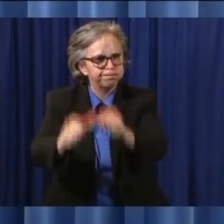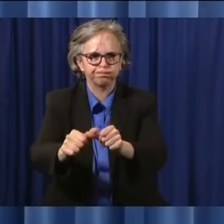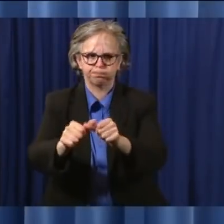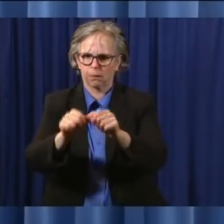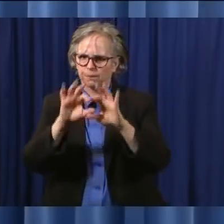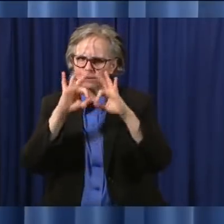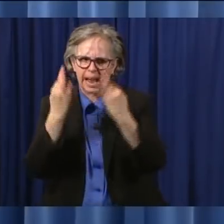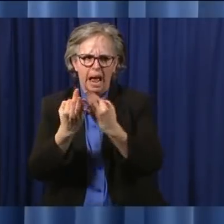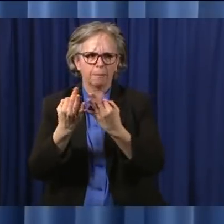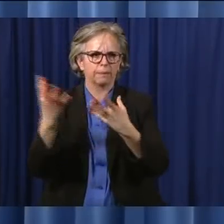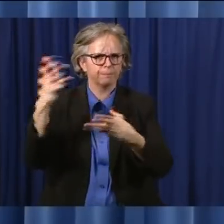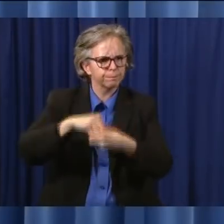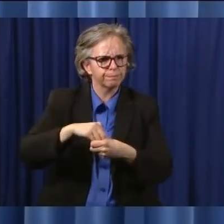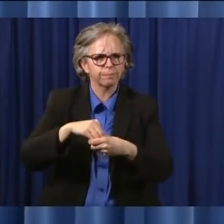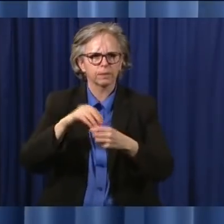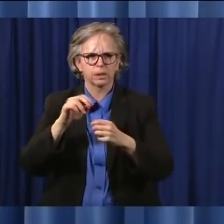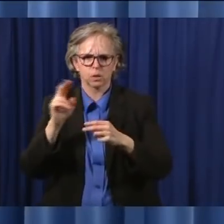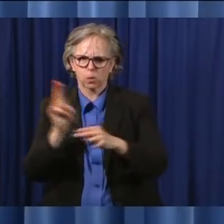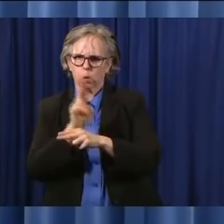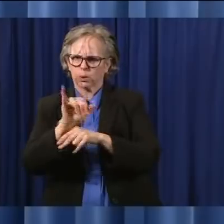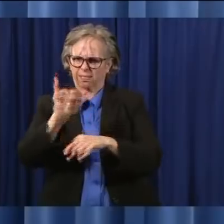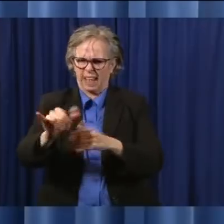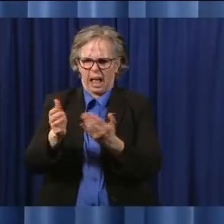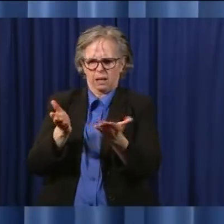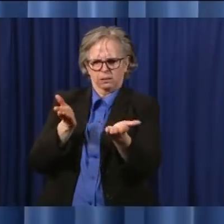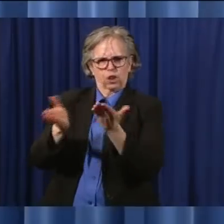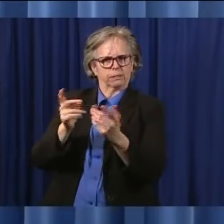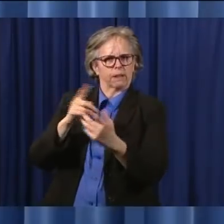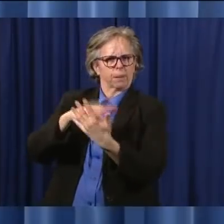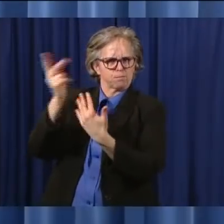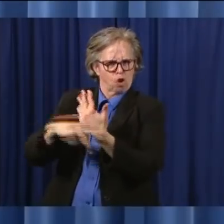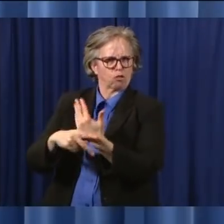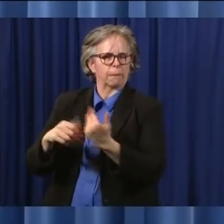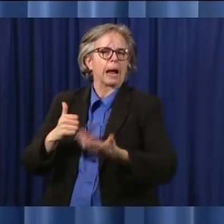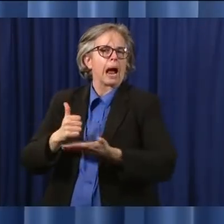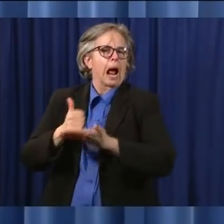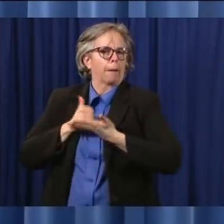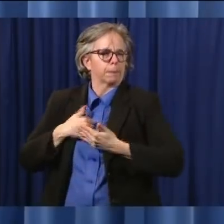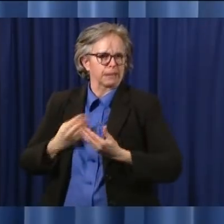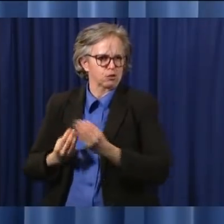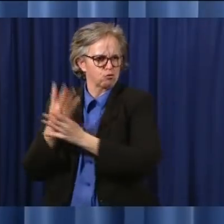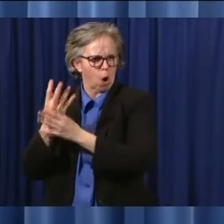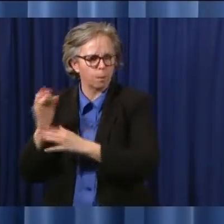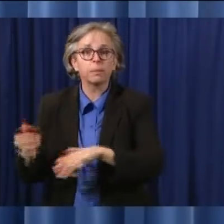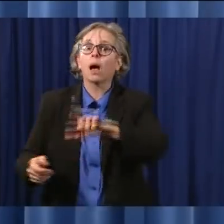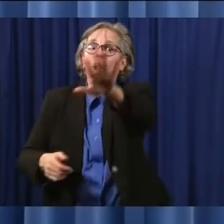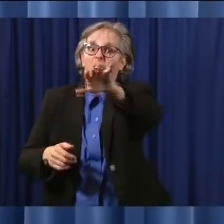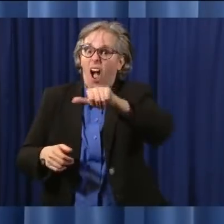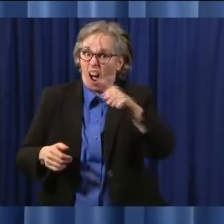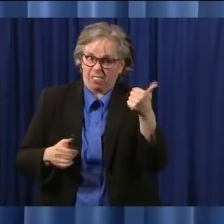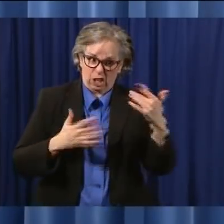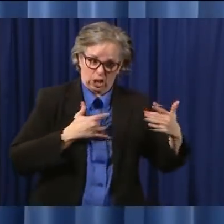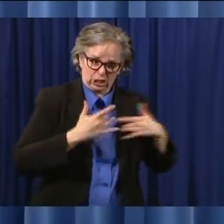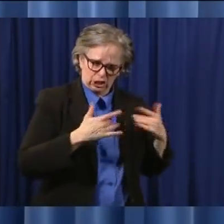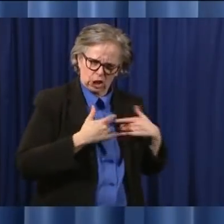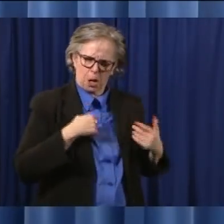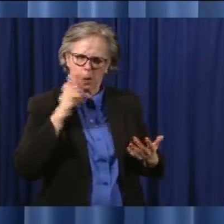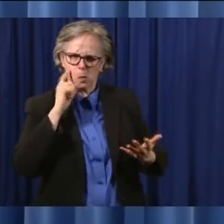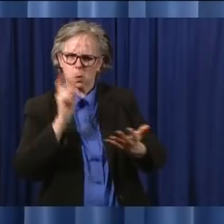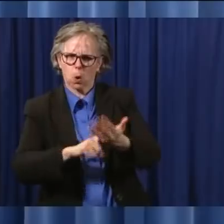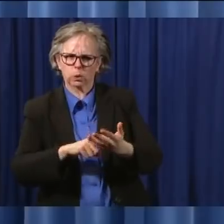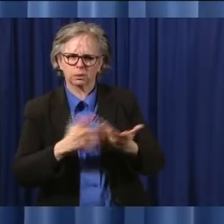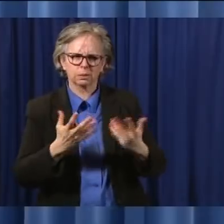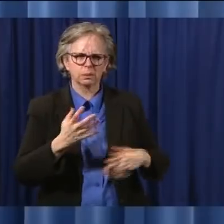Another health concern, particularly in minority communities, is the presence of lead paint in older homes. In my State of the State